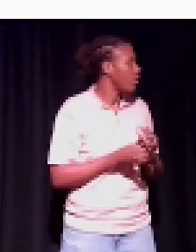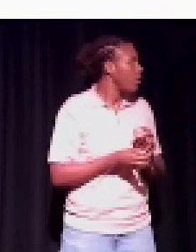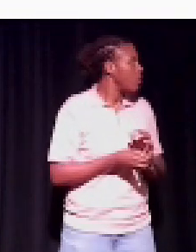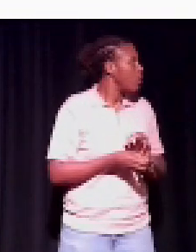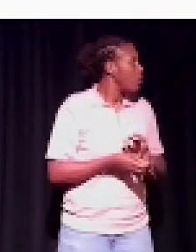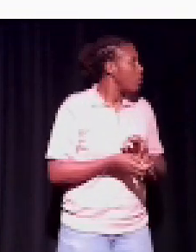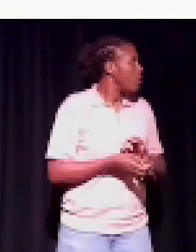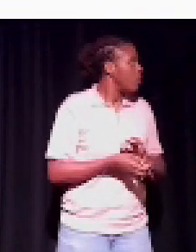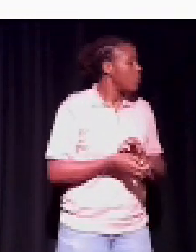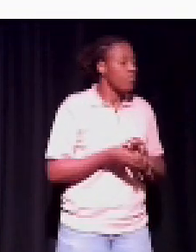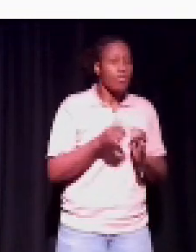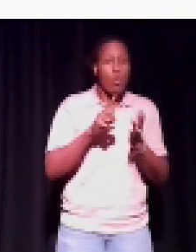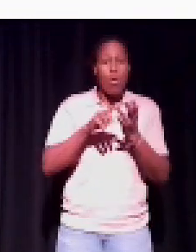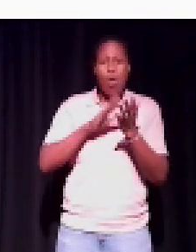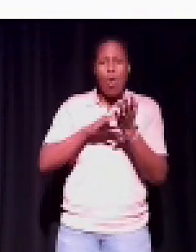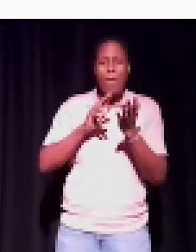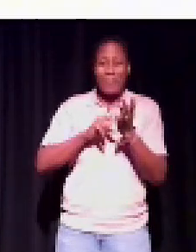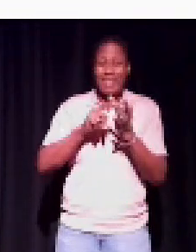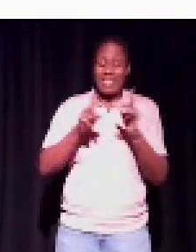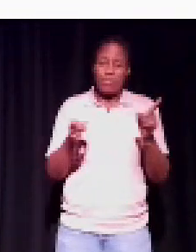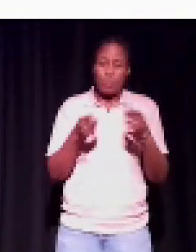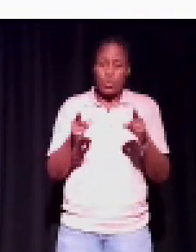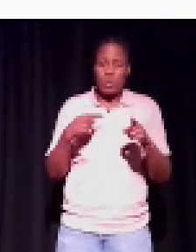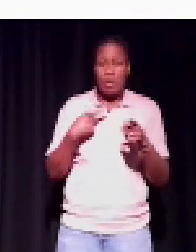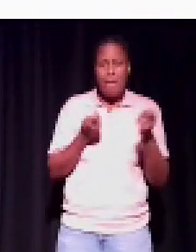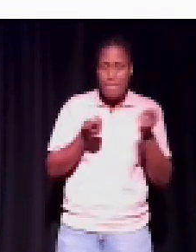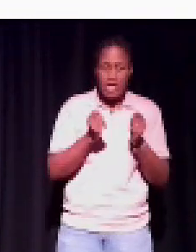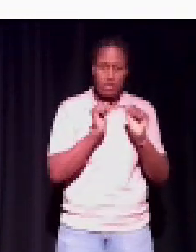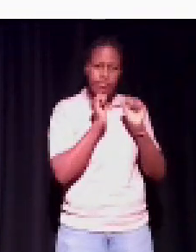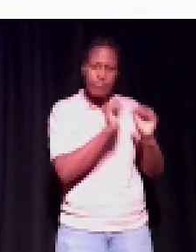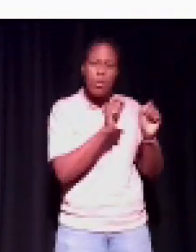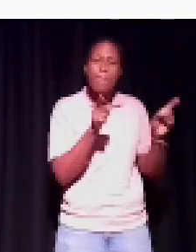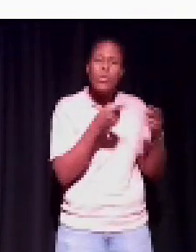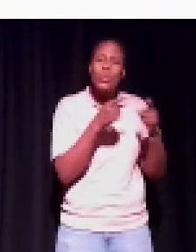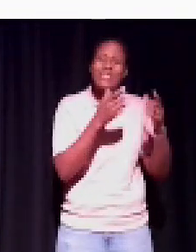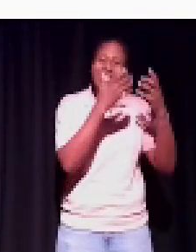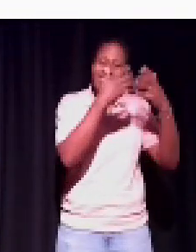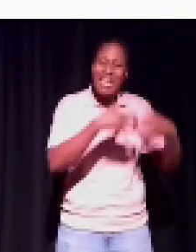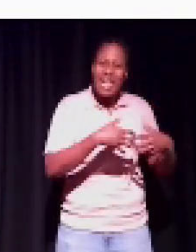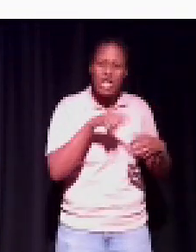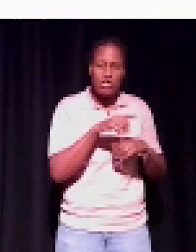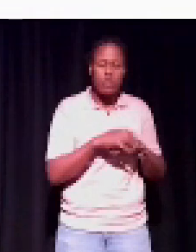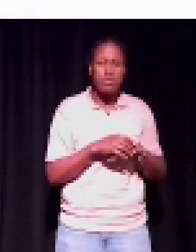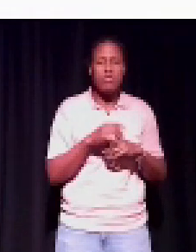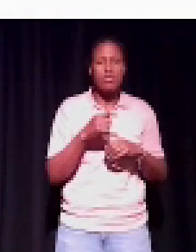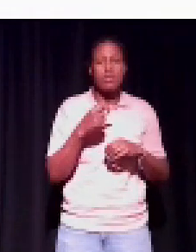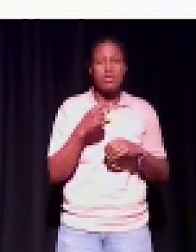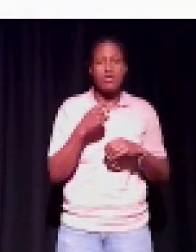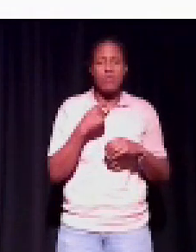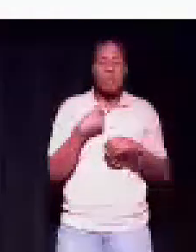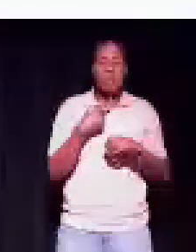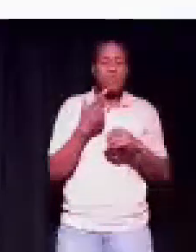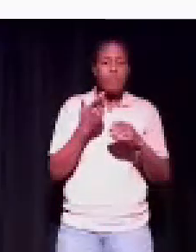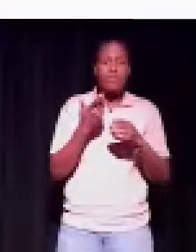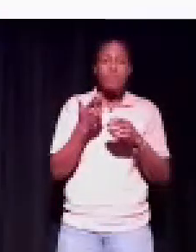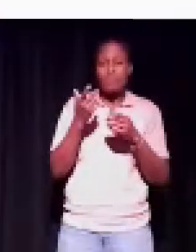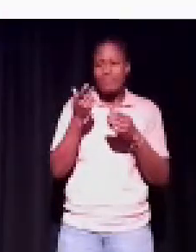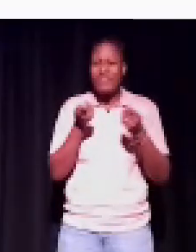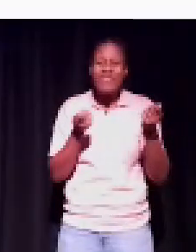So at Omni Music, I manage all their music technology. I don't actually do a lot of the session facilitation or